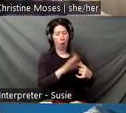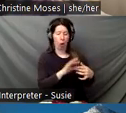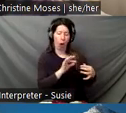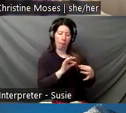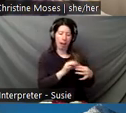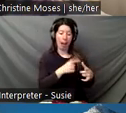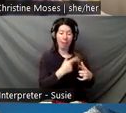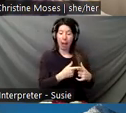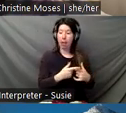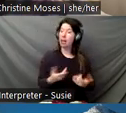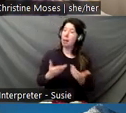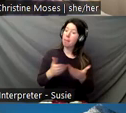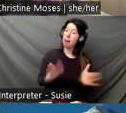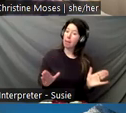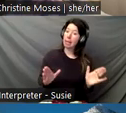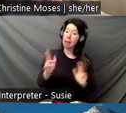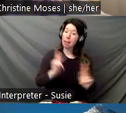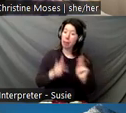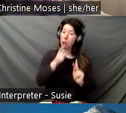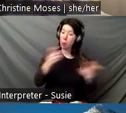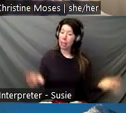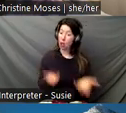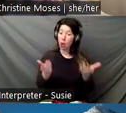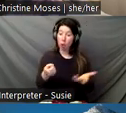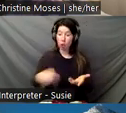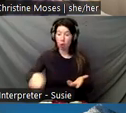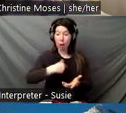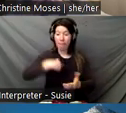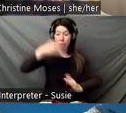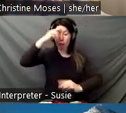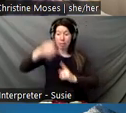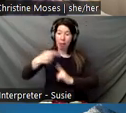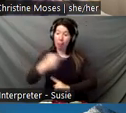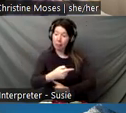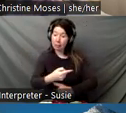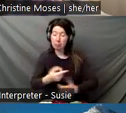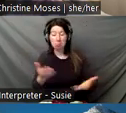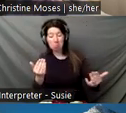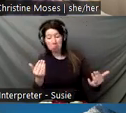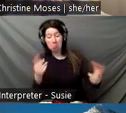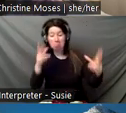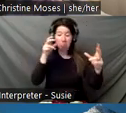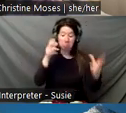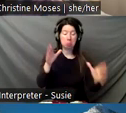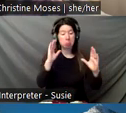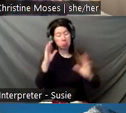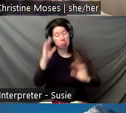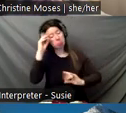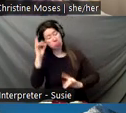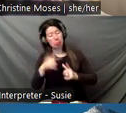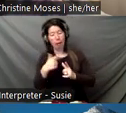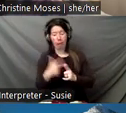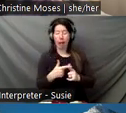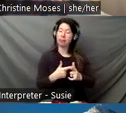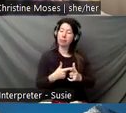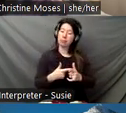public who is here at the meeting, do you have any thoughts about that? And then take that into consideration before they submit their recommendation to the